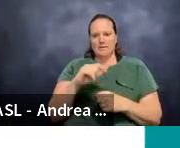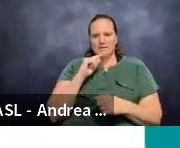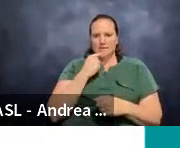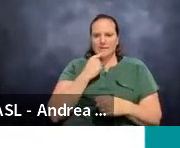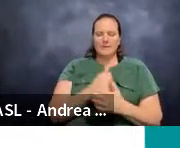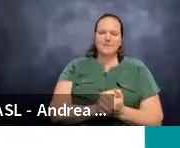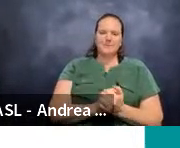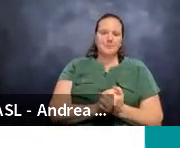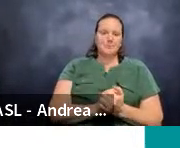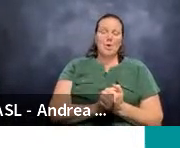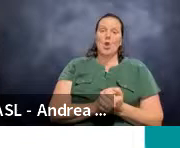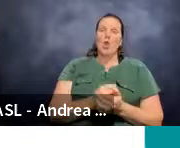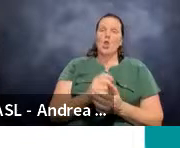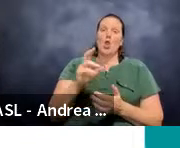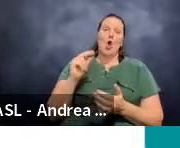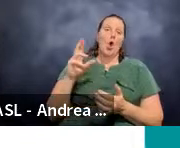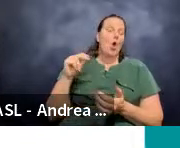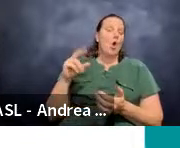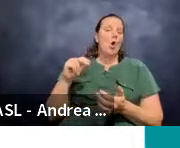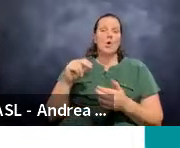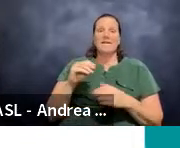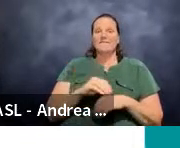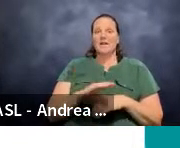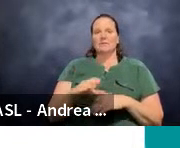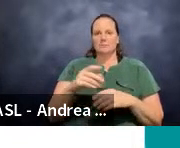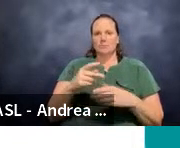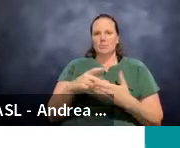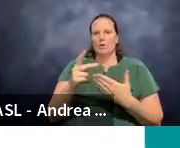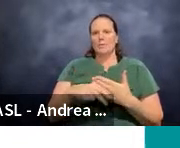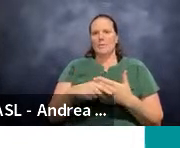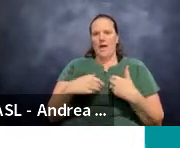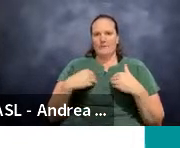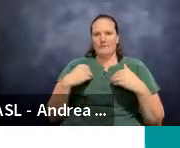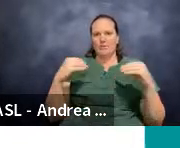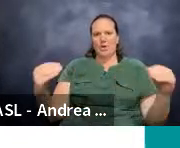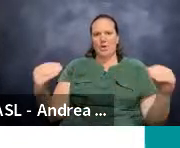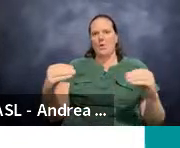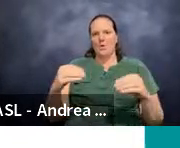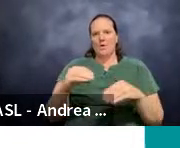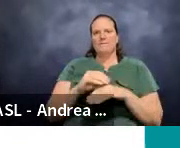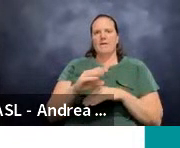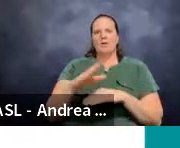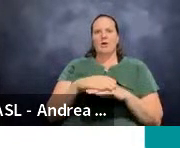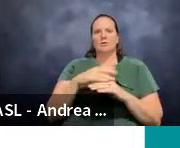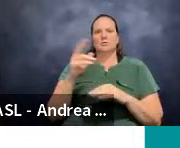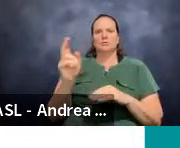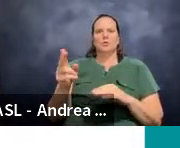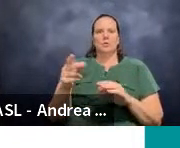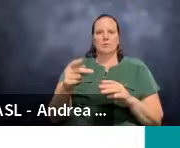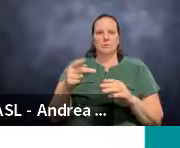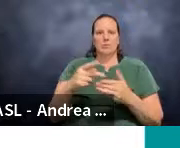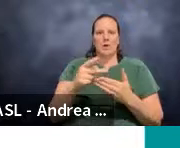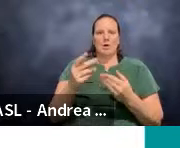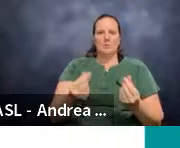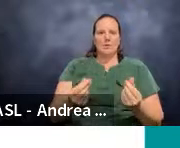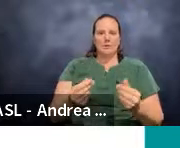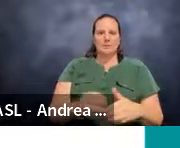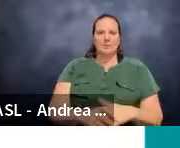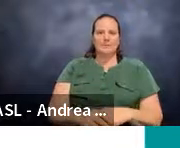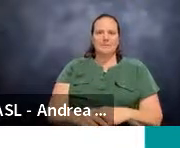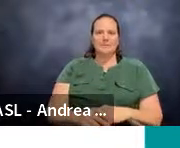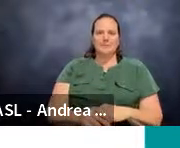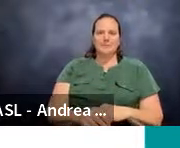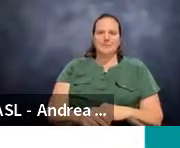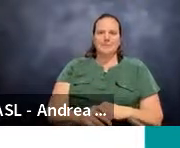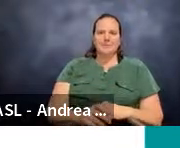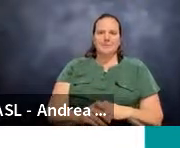And no effect, which is determined when program activities will have no effect to an historic property. For both the identification